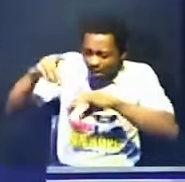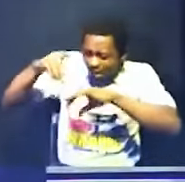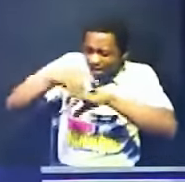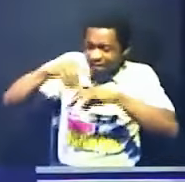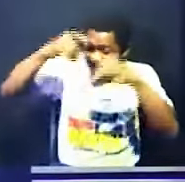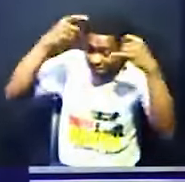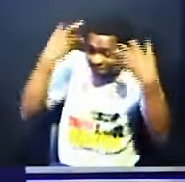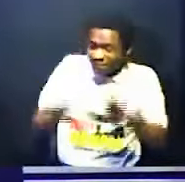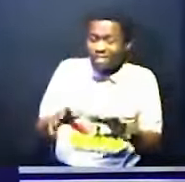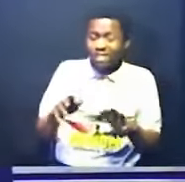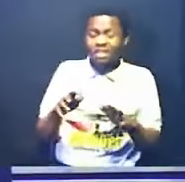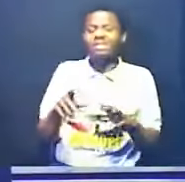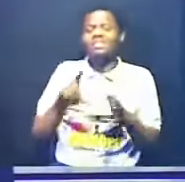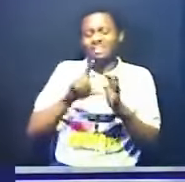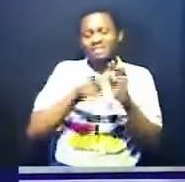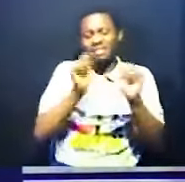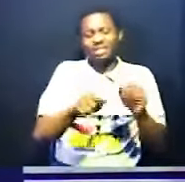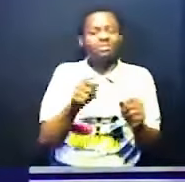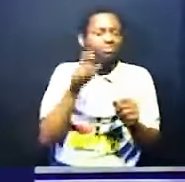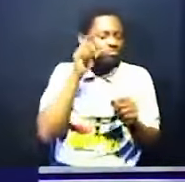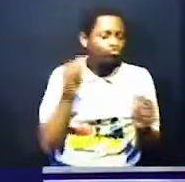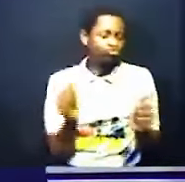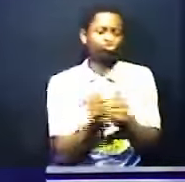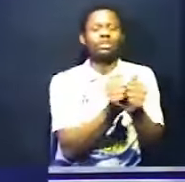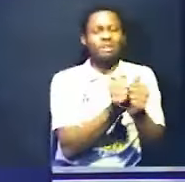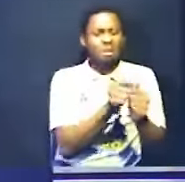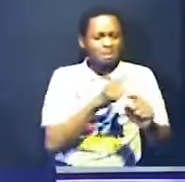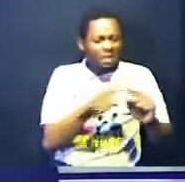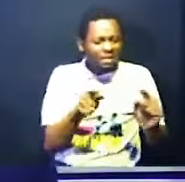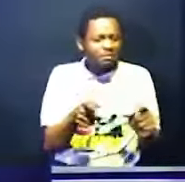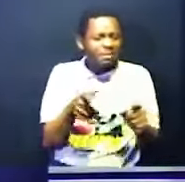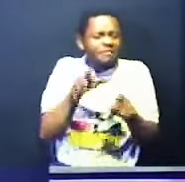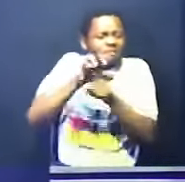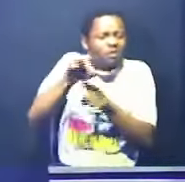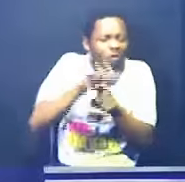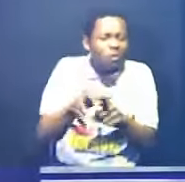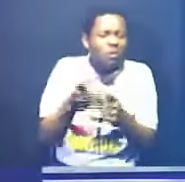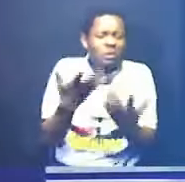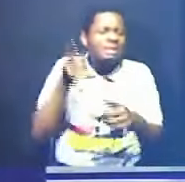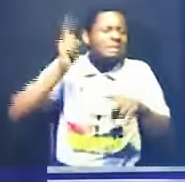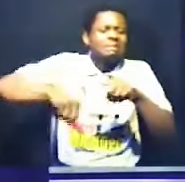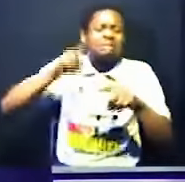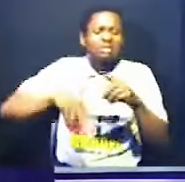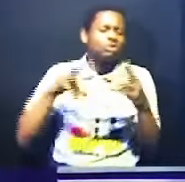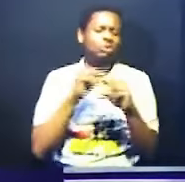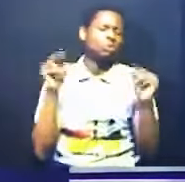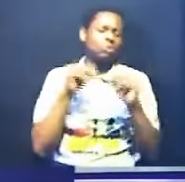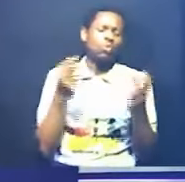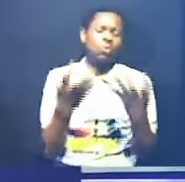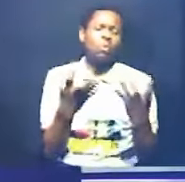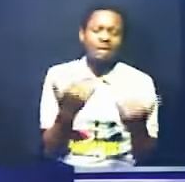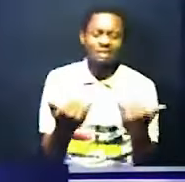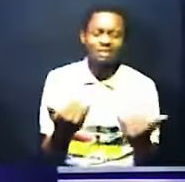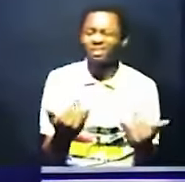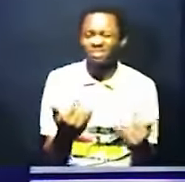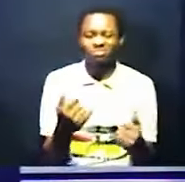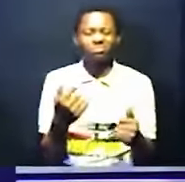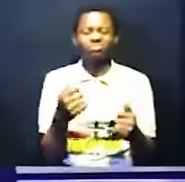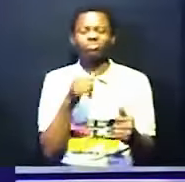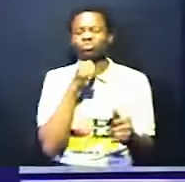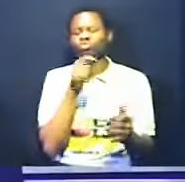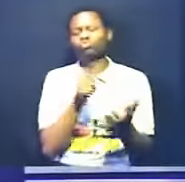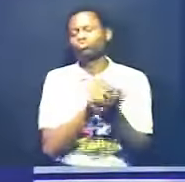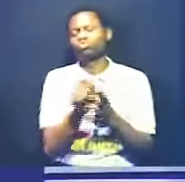for ne nya quen papa it is ah. Bomodiana chuho, one what is an one dono a yakonodo in freeradi.